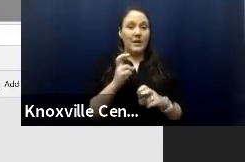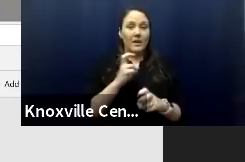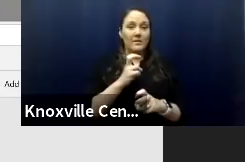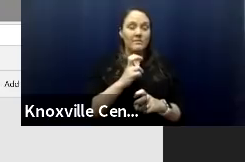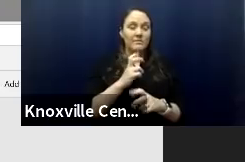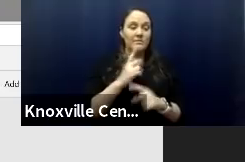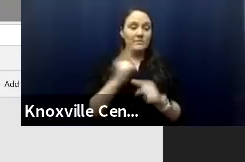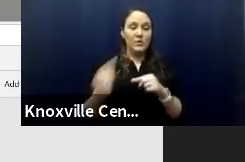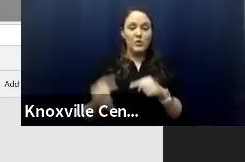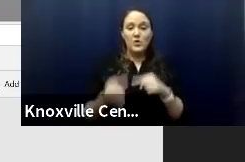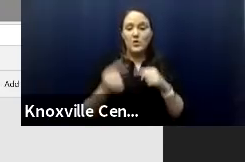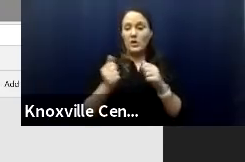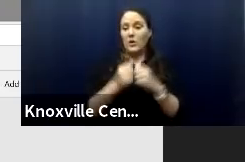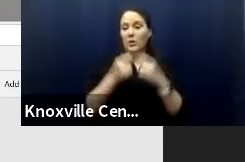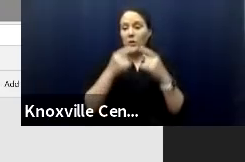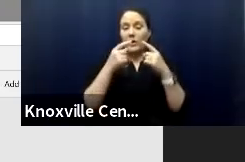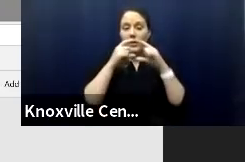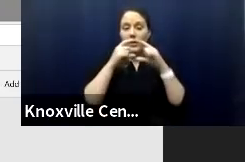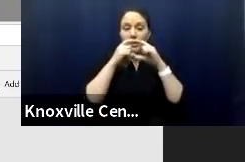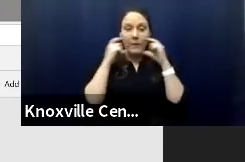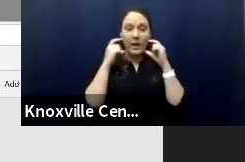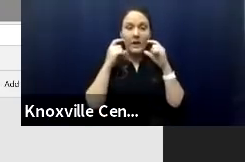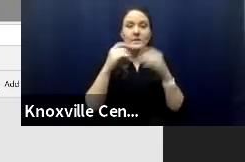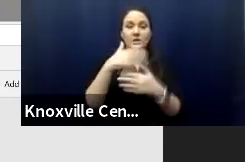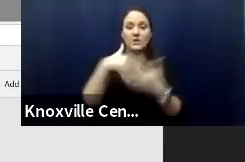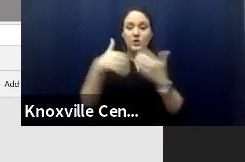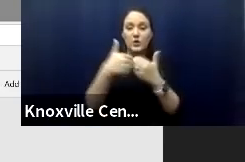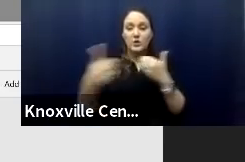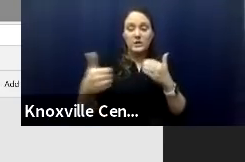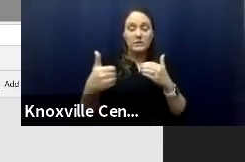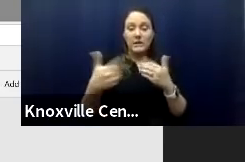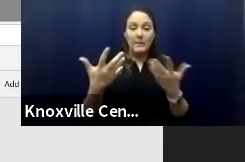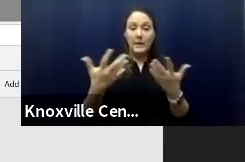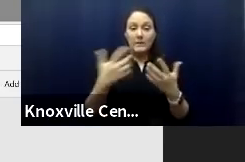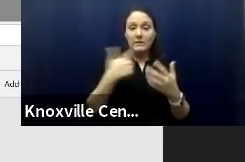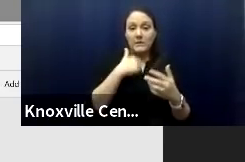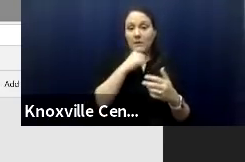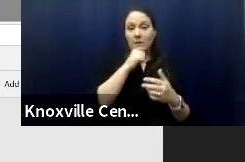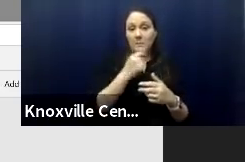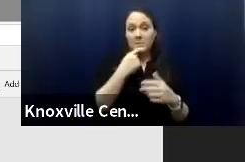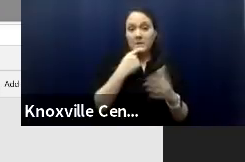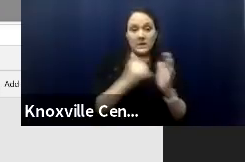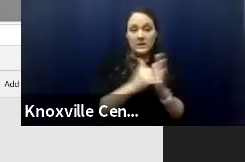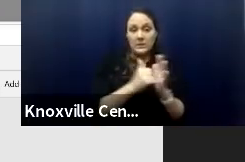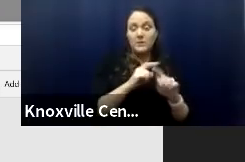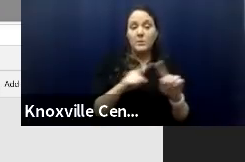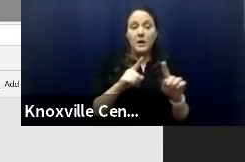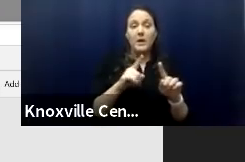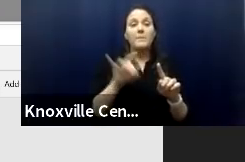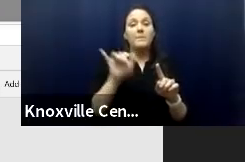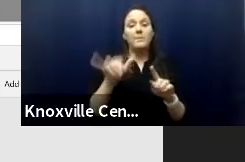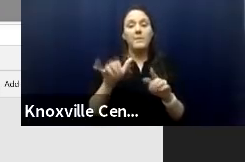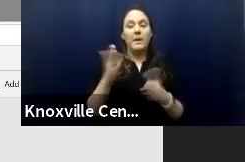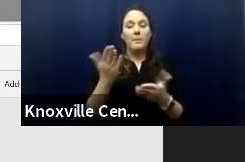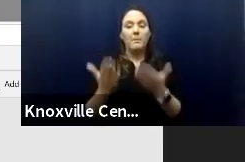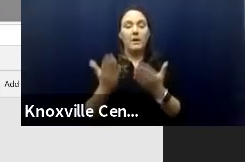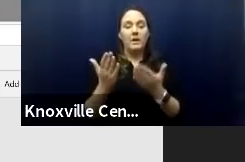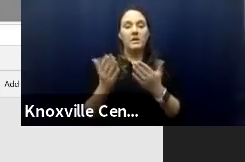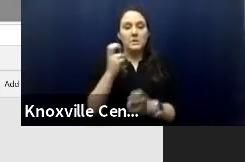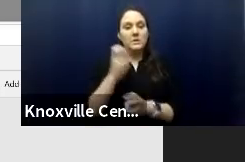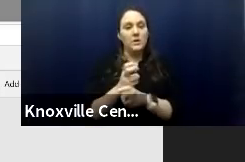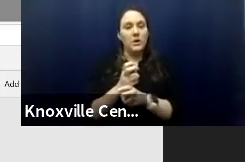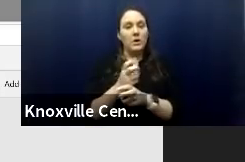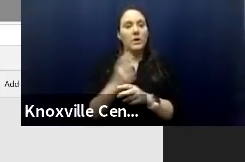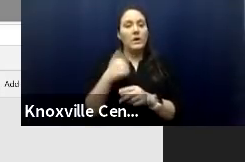difficulty in social distancing. I'm not saying it can't be done, but there is that certain possibility, and we know we've seen it in other